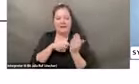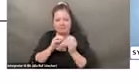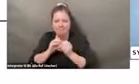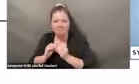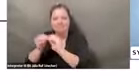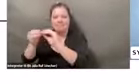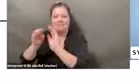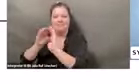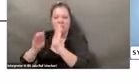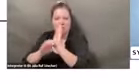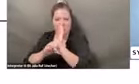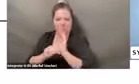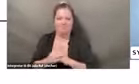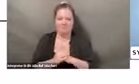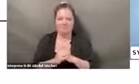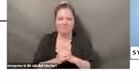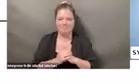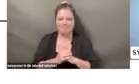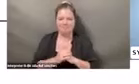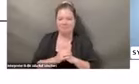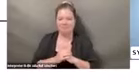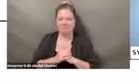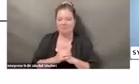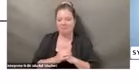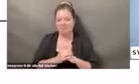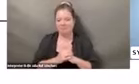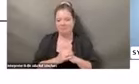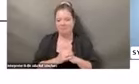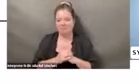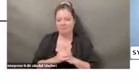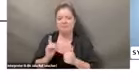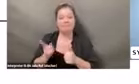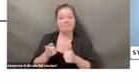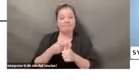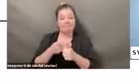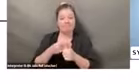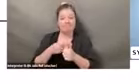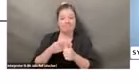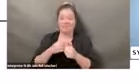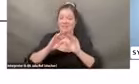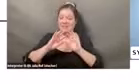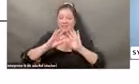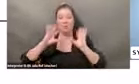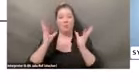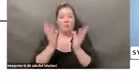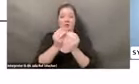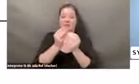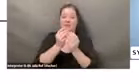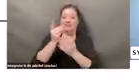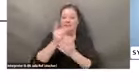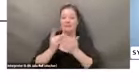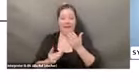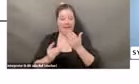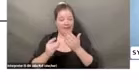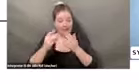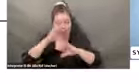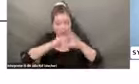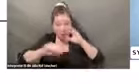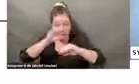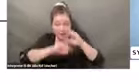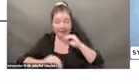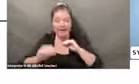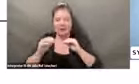guidance on you will find a summary on the principles of the universal design of learning, which should inform the